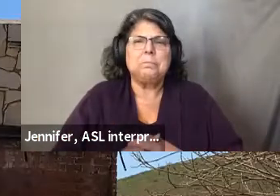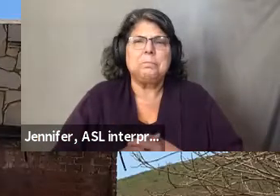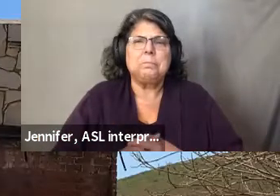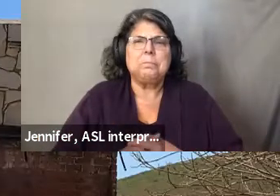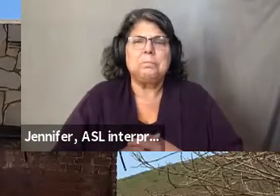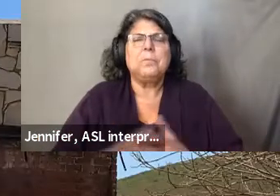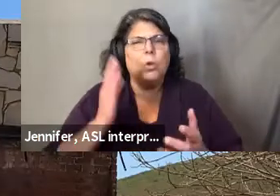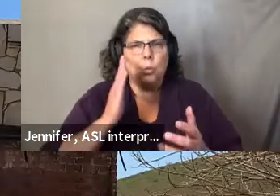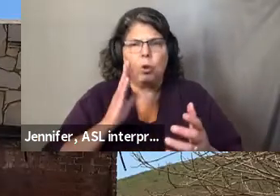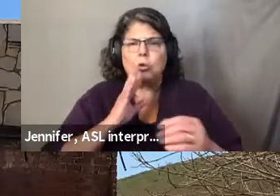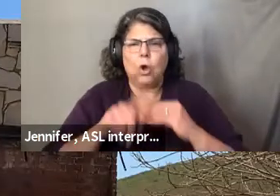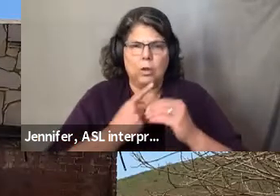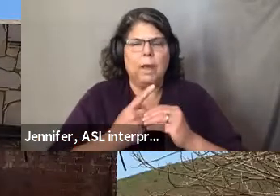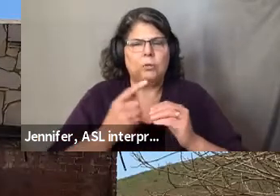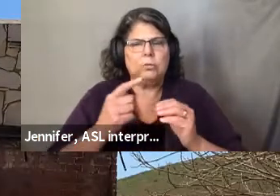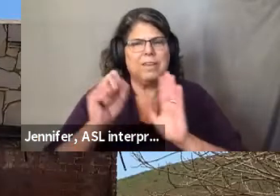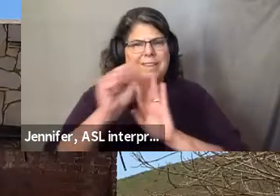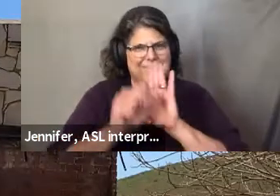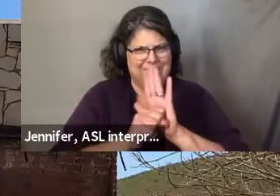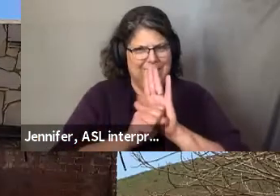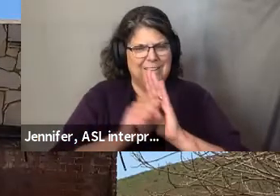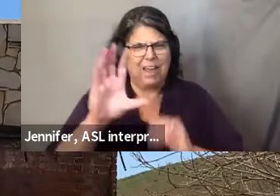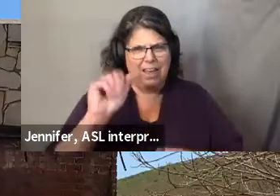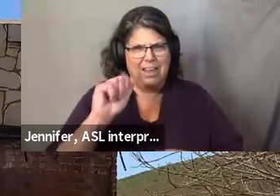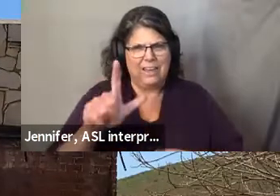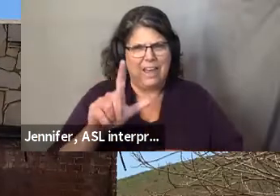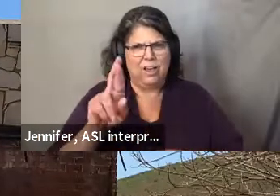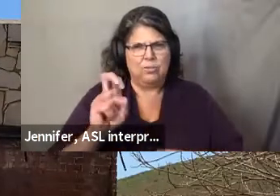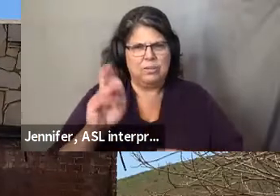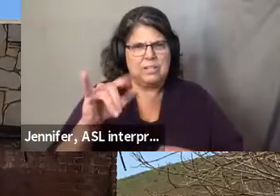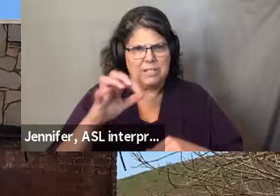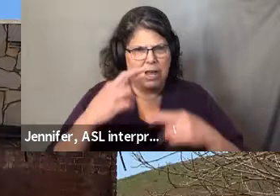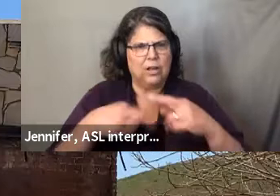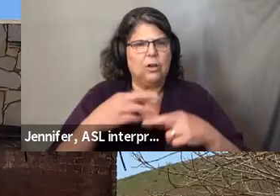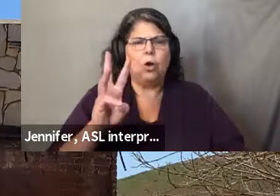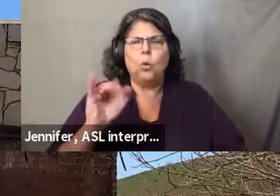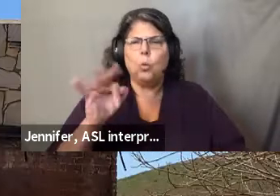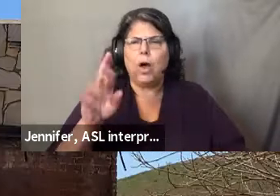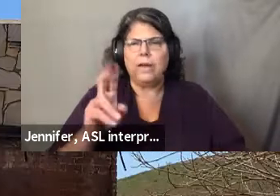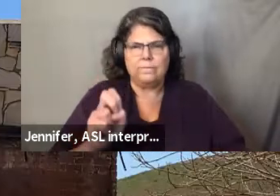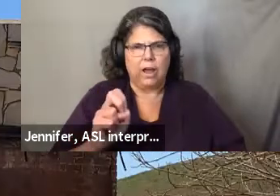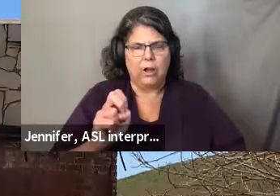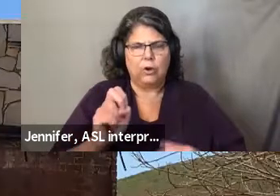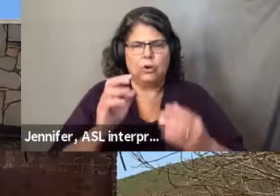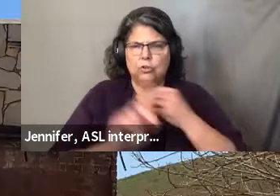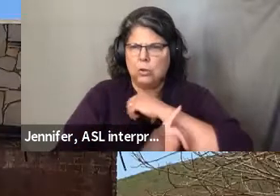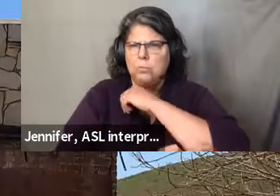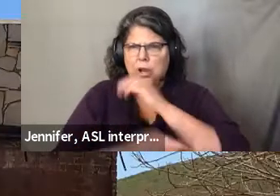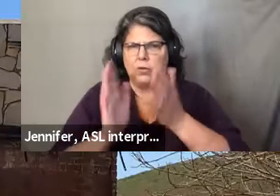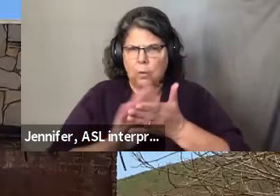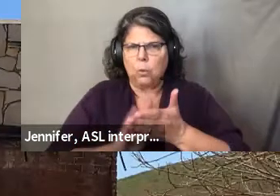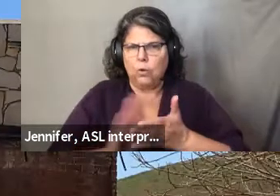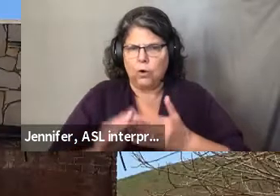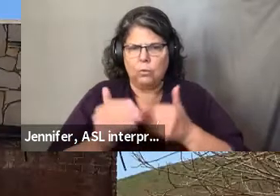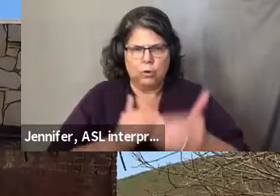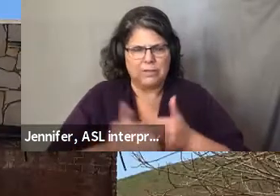We're going to talk about the state's CalRecycle's wildfire debris removal project this afternoon.